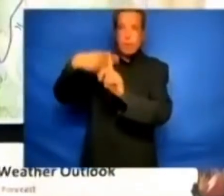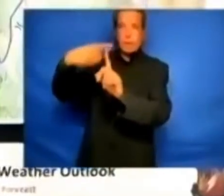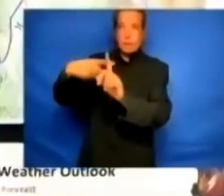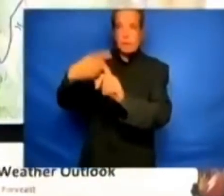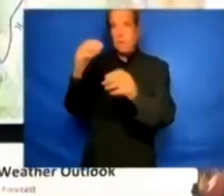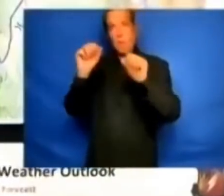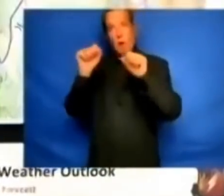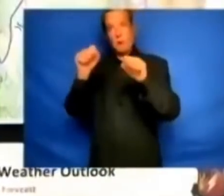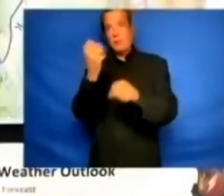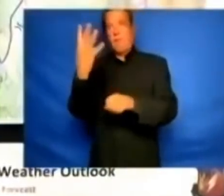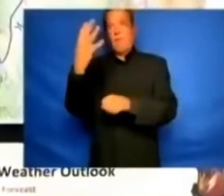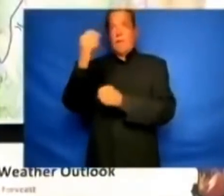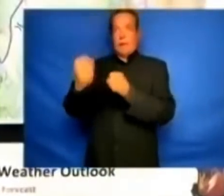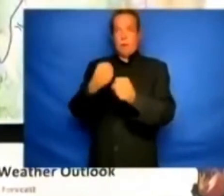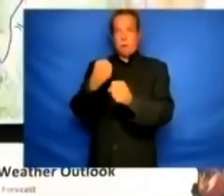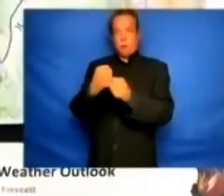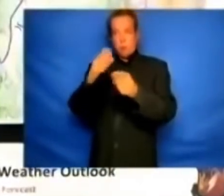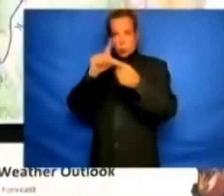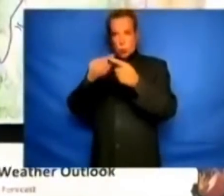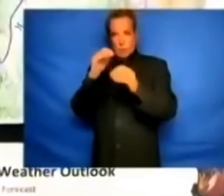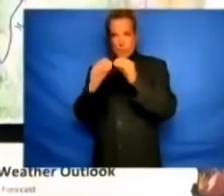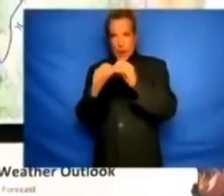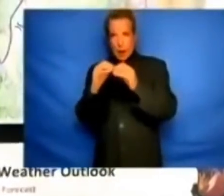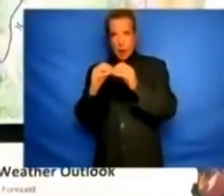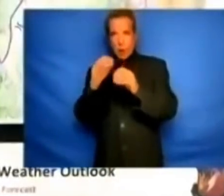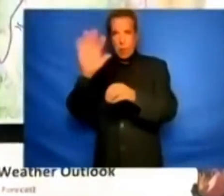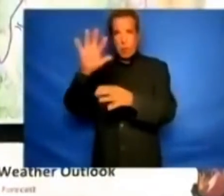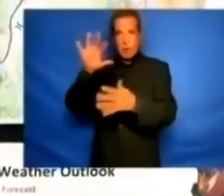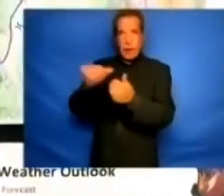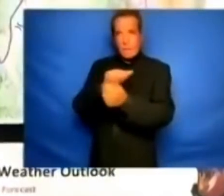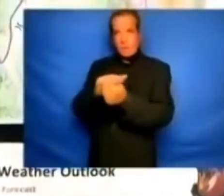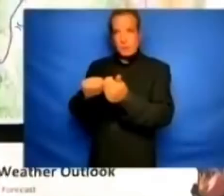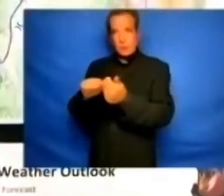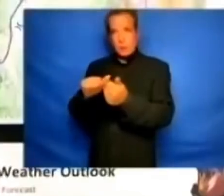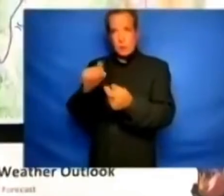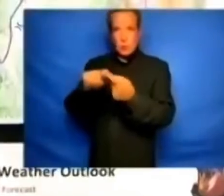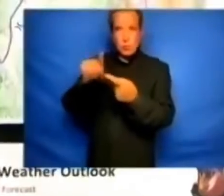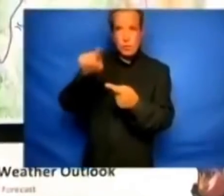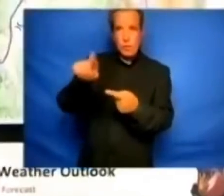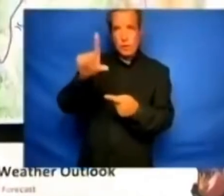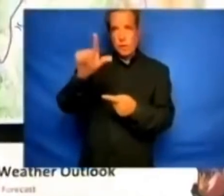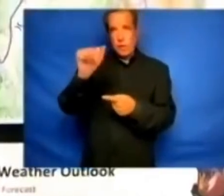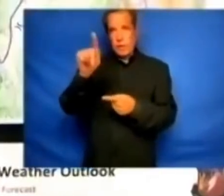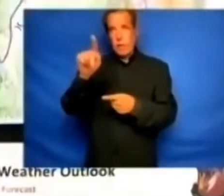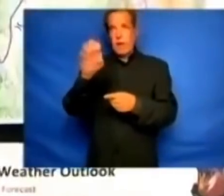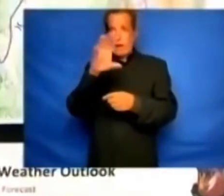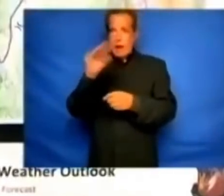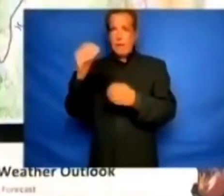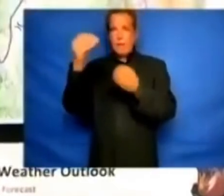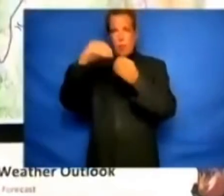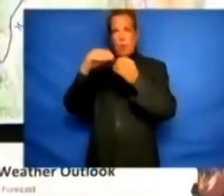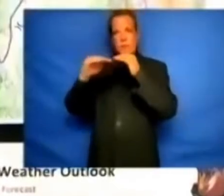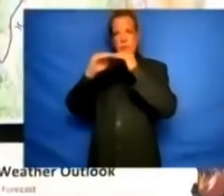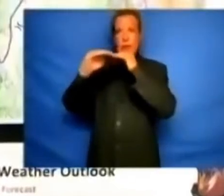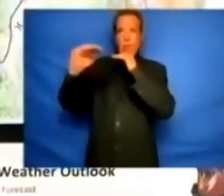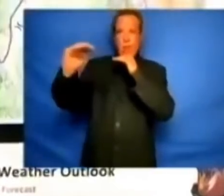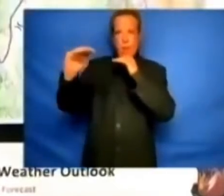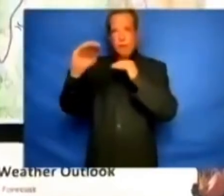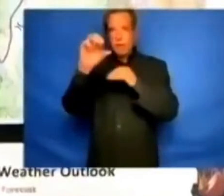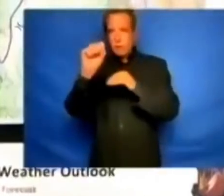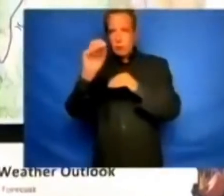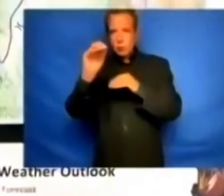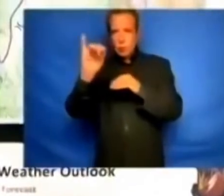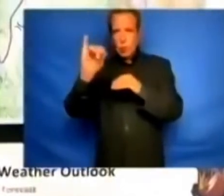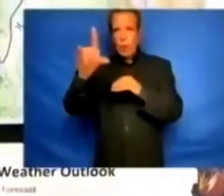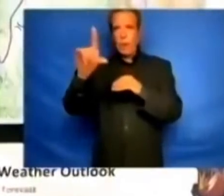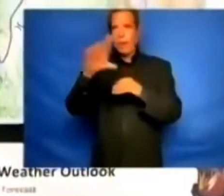not only repair the suppression damage, but also help with that stabilization of those soils and that debris, as well